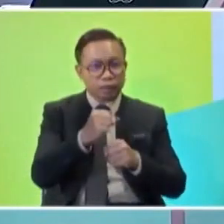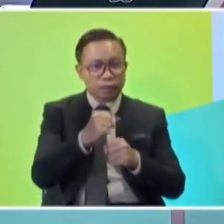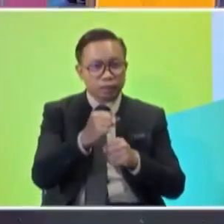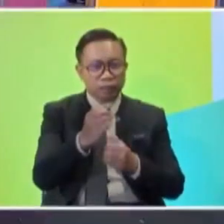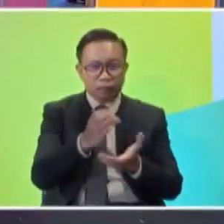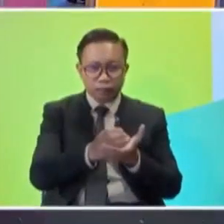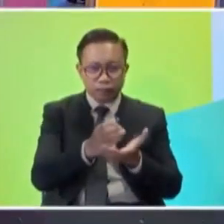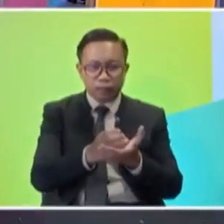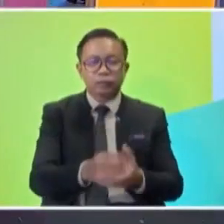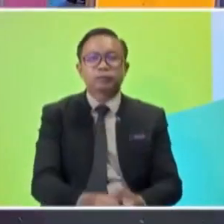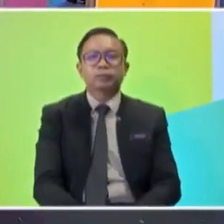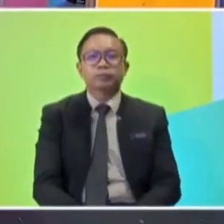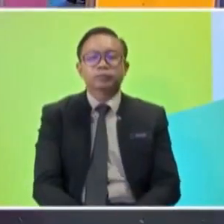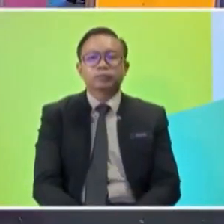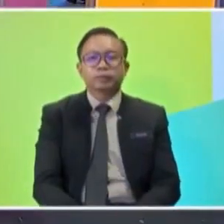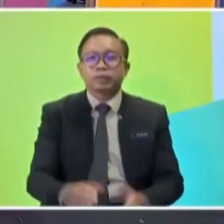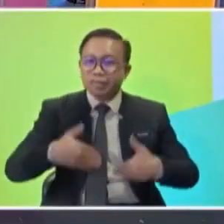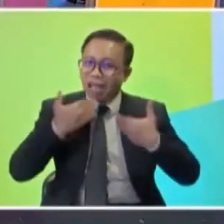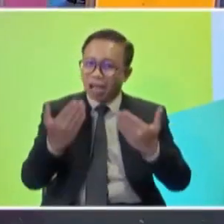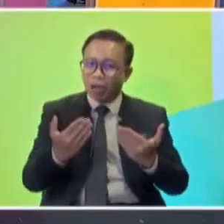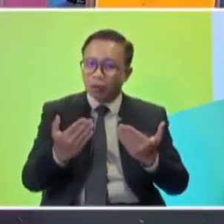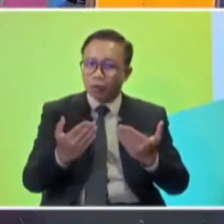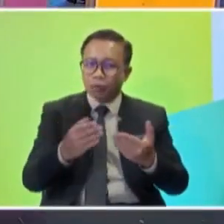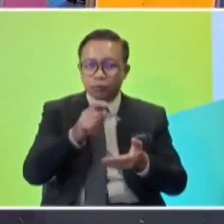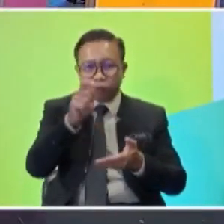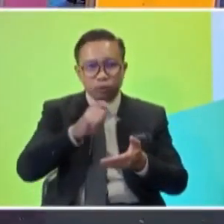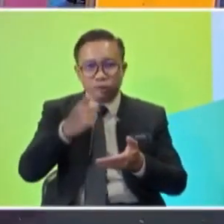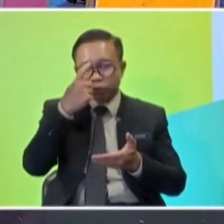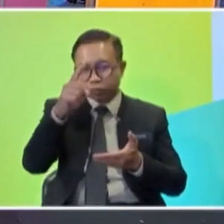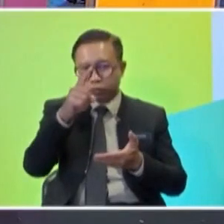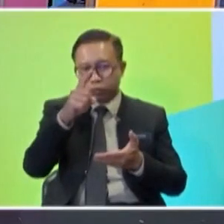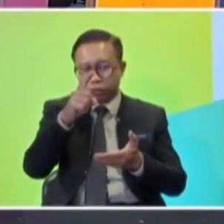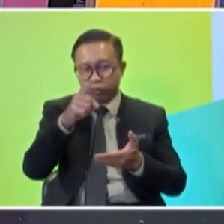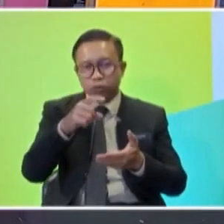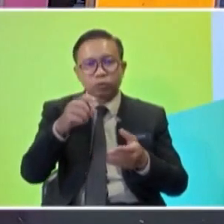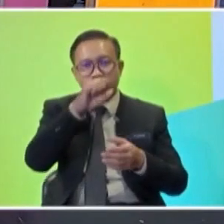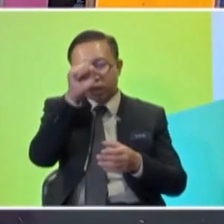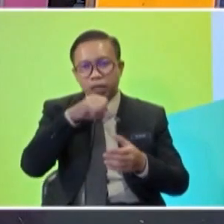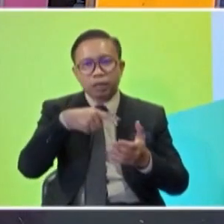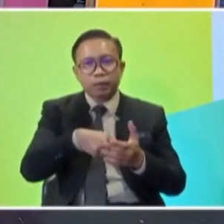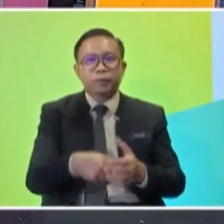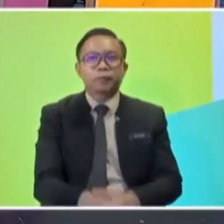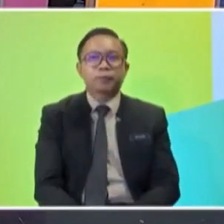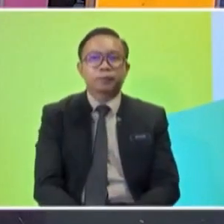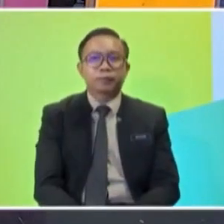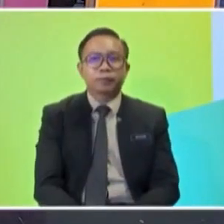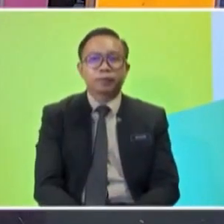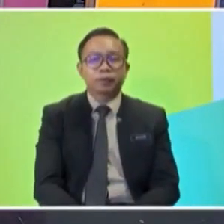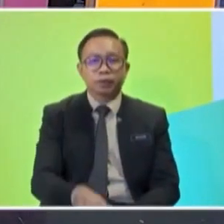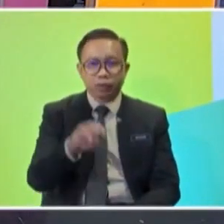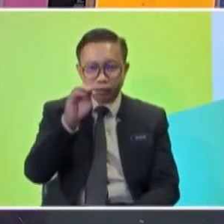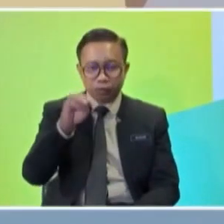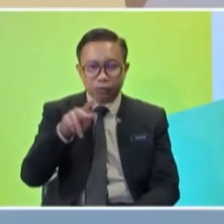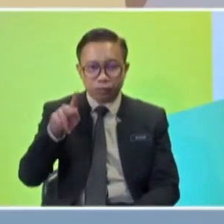now? Yes, teacher. Ah, this is how we do the standard written method for this question. Okay, understood. Yeah, kids at home, can you follow